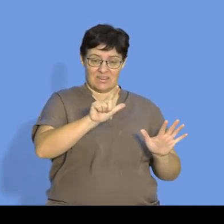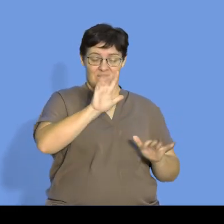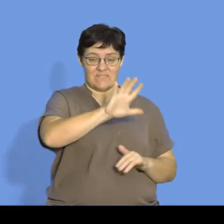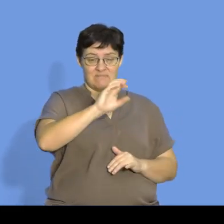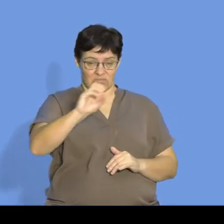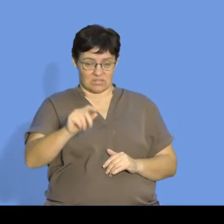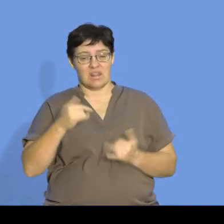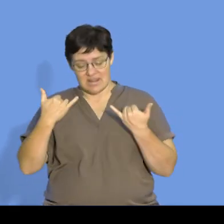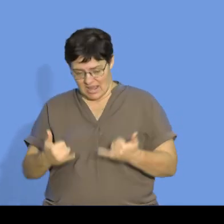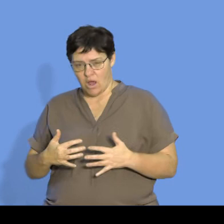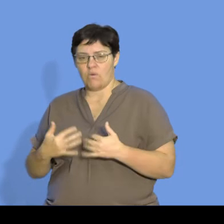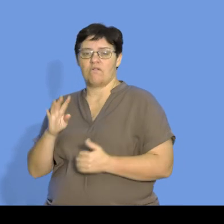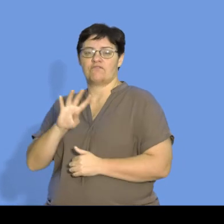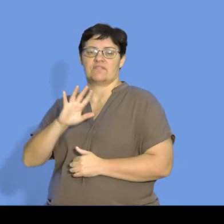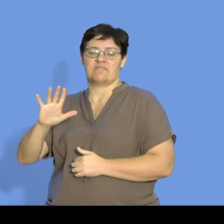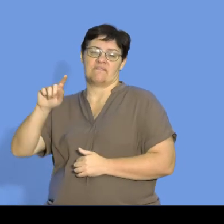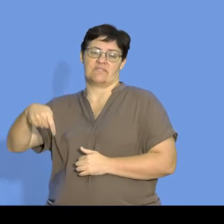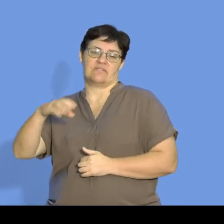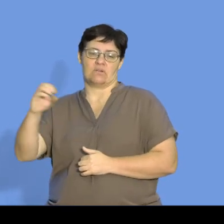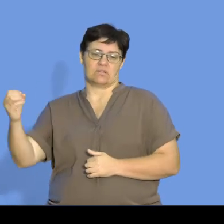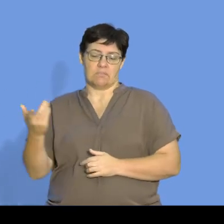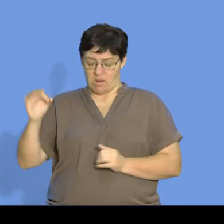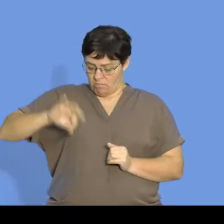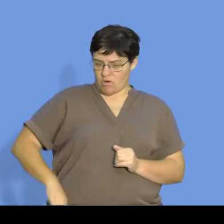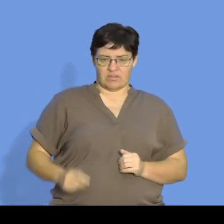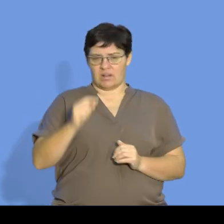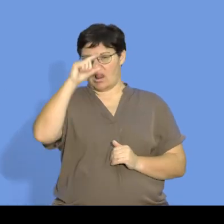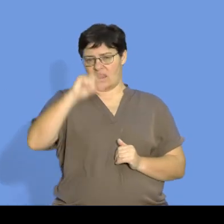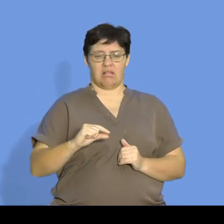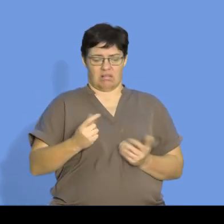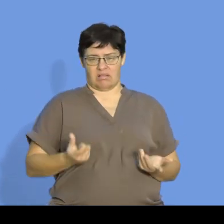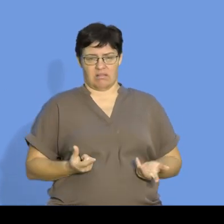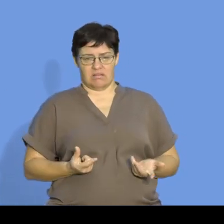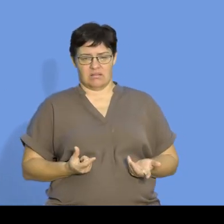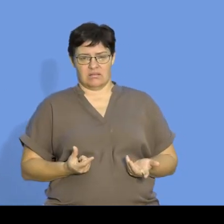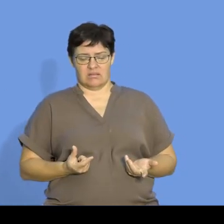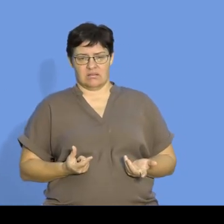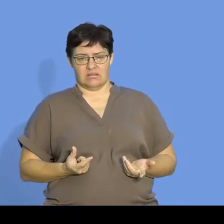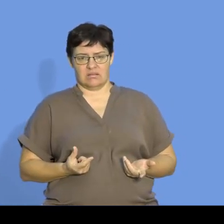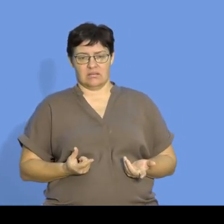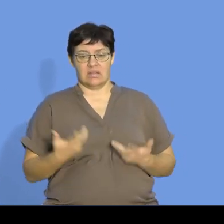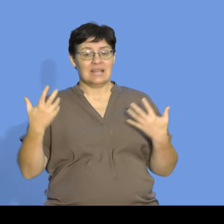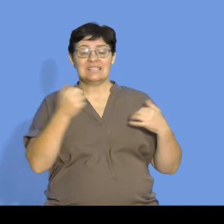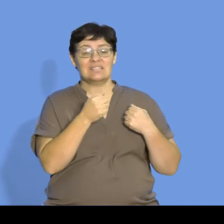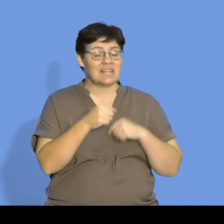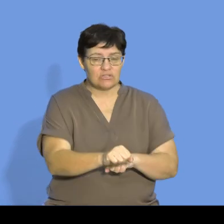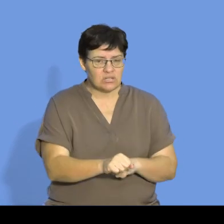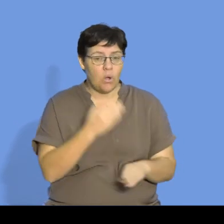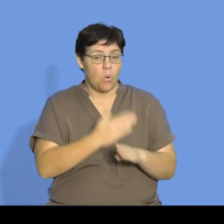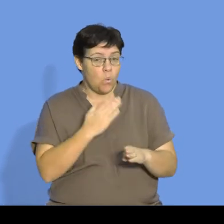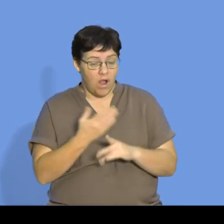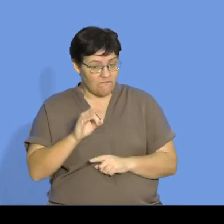from 67,500 to 45,000. Okay? And clearly now,